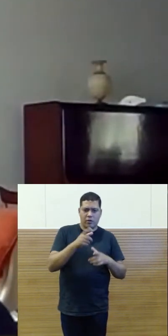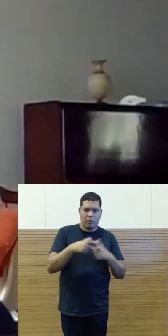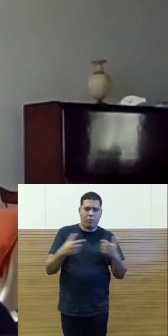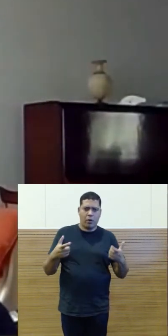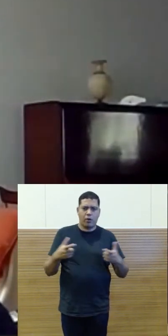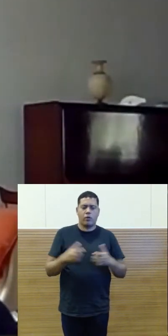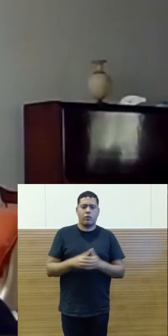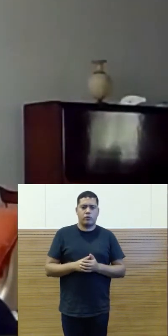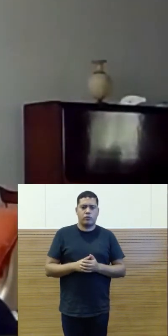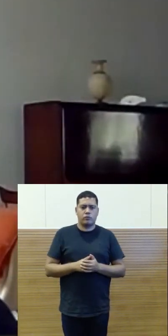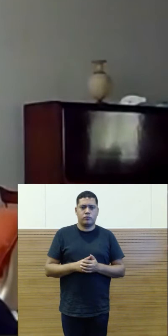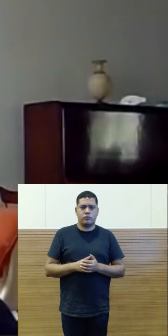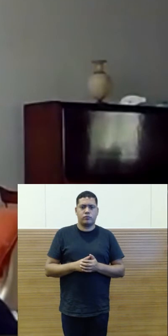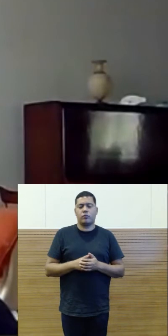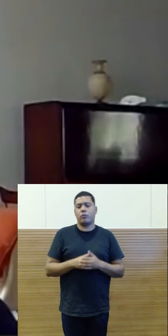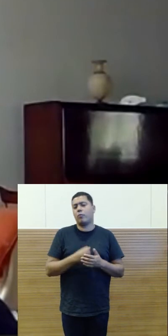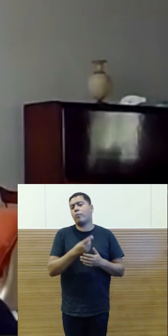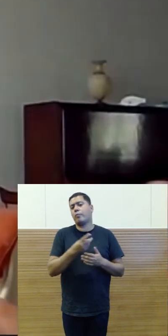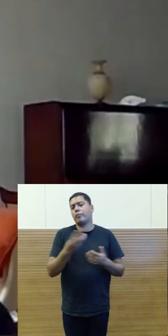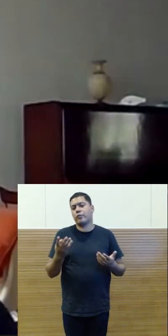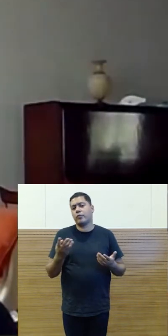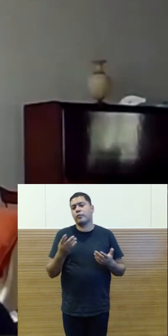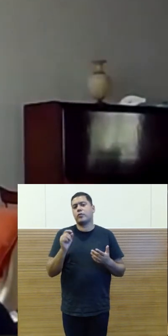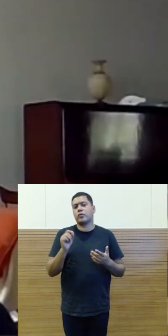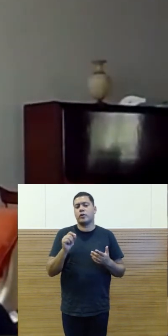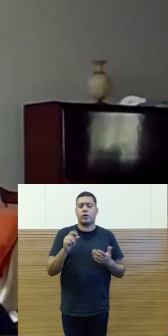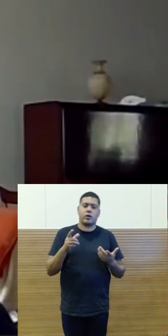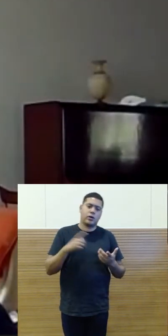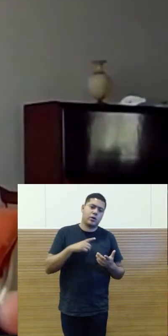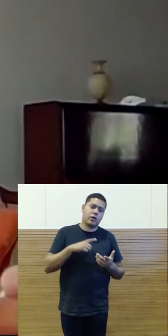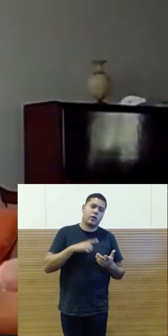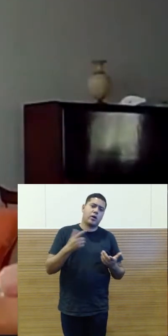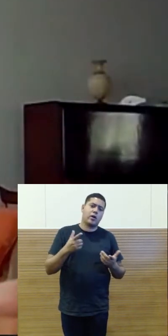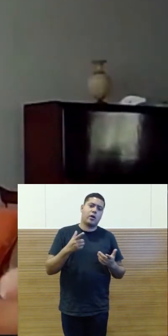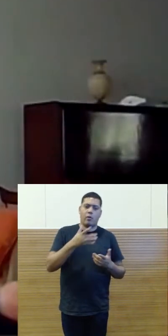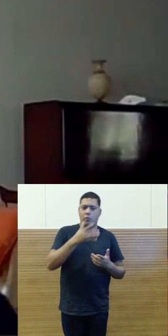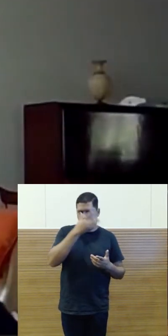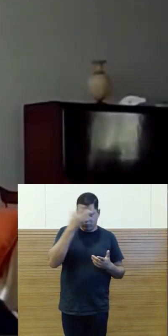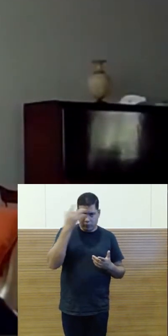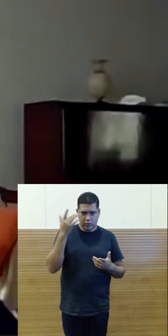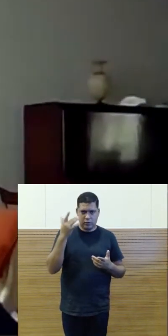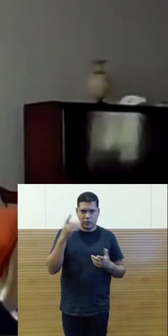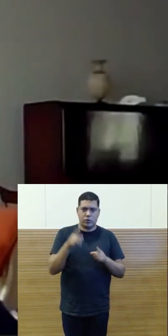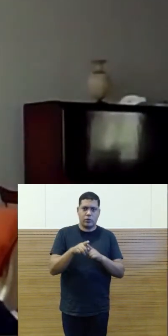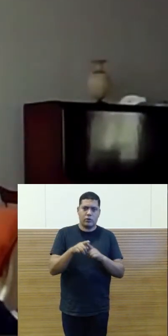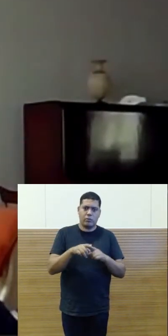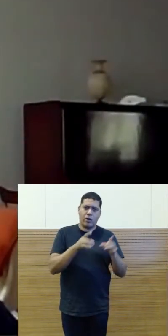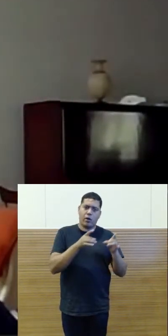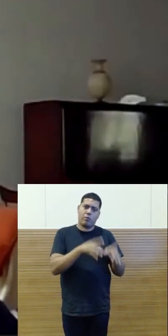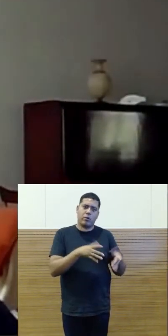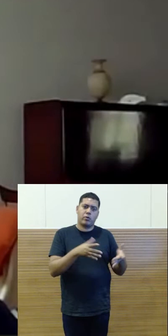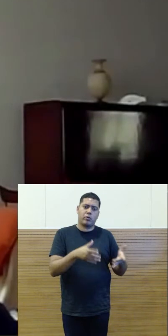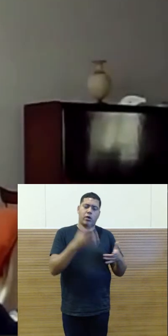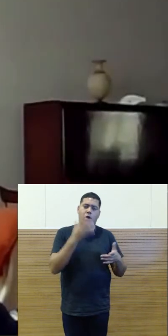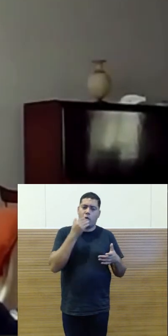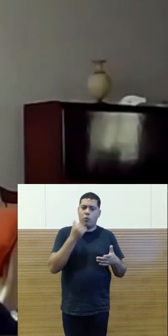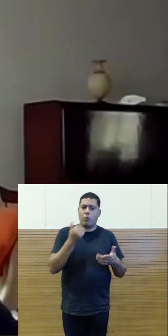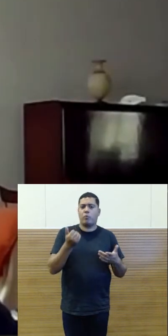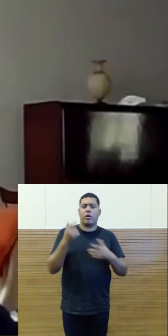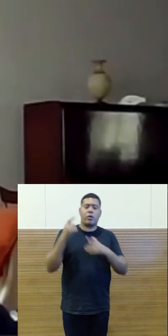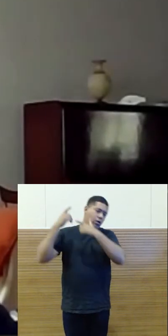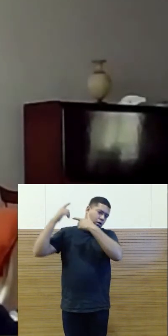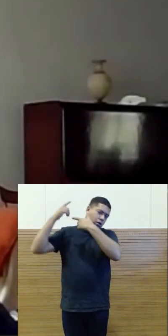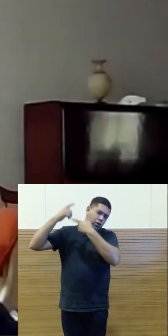ultra-processed consumption is higher and higher around the world. What are the factors that lead people into abandoning